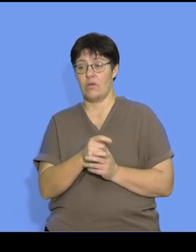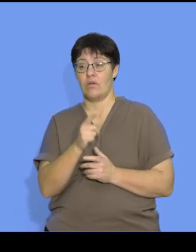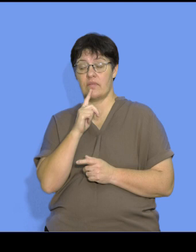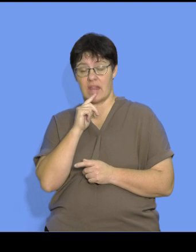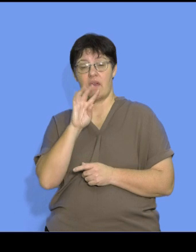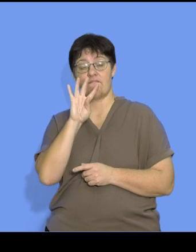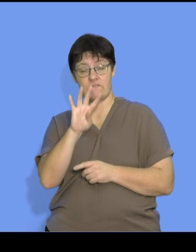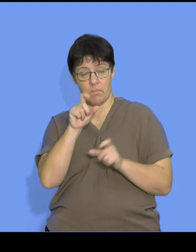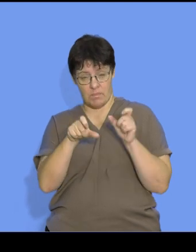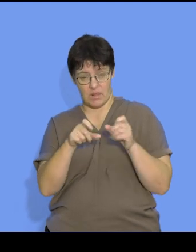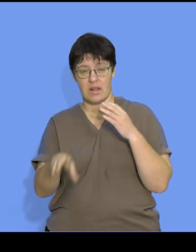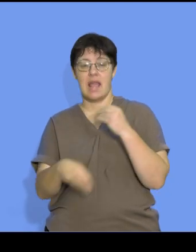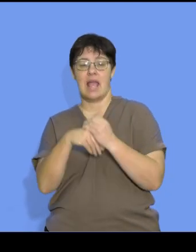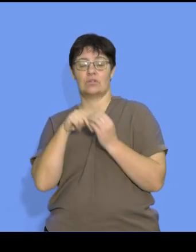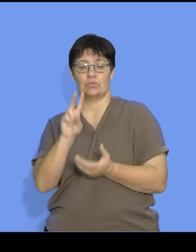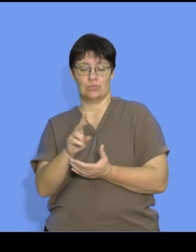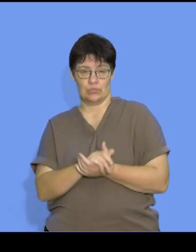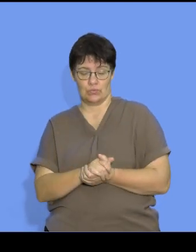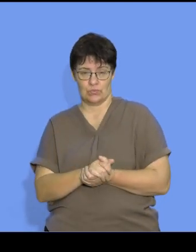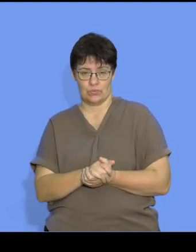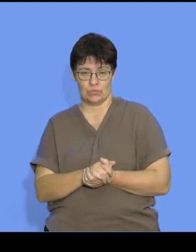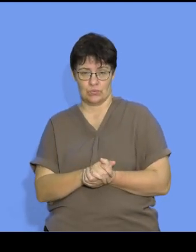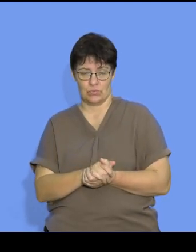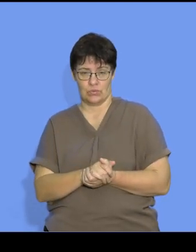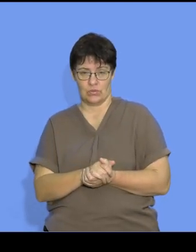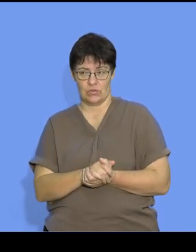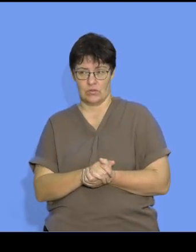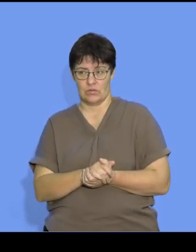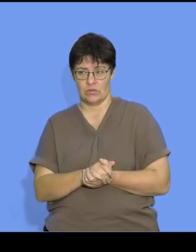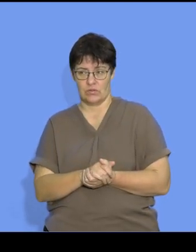people plus my 1 common difference.